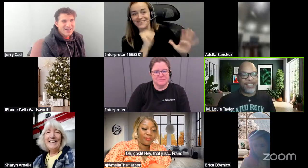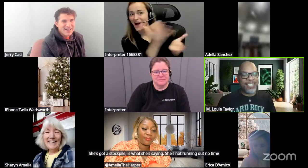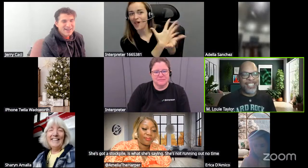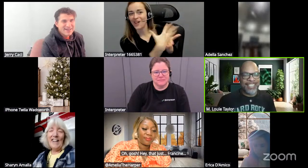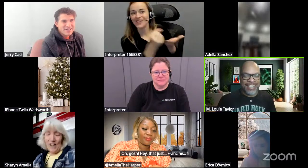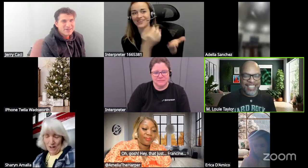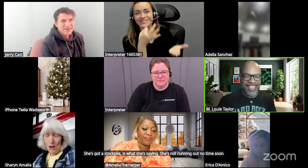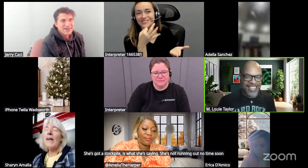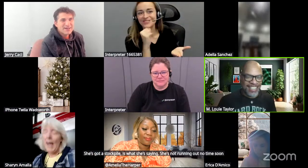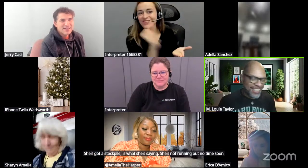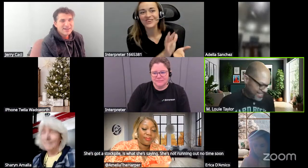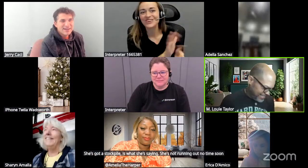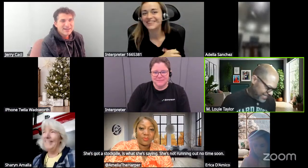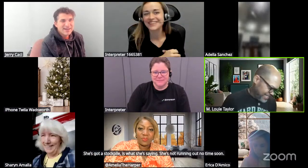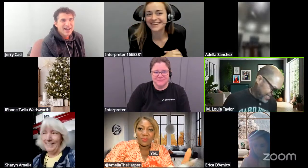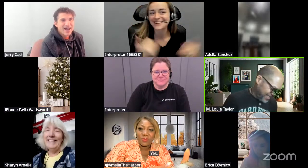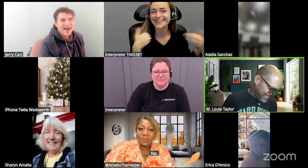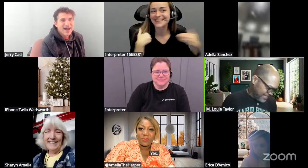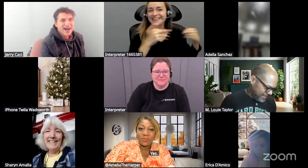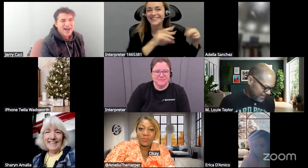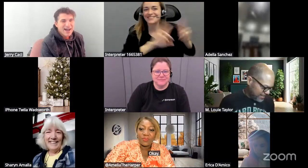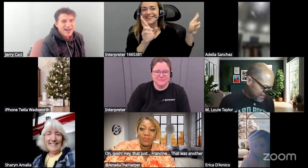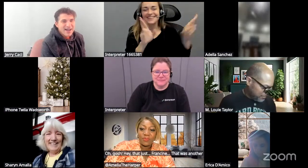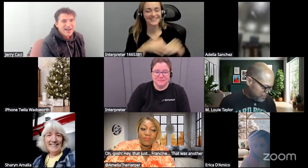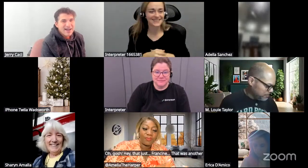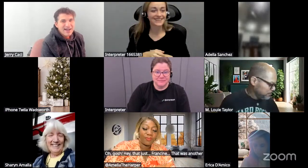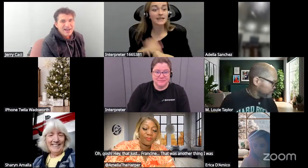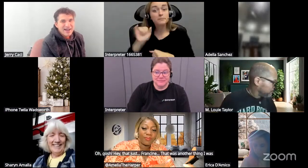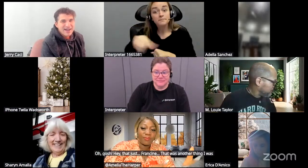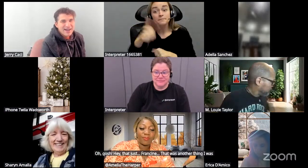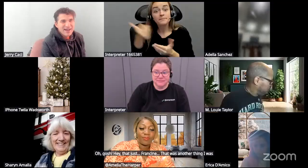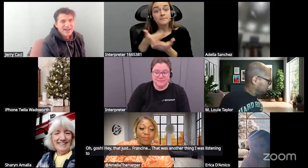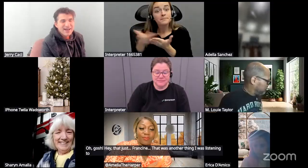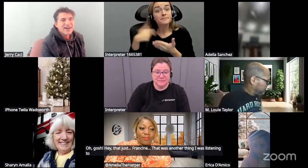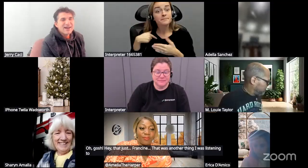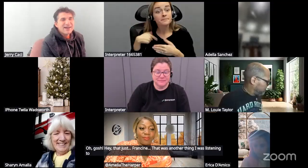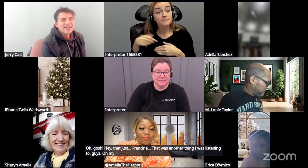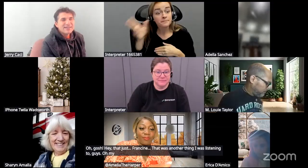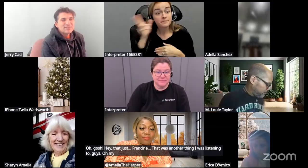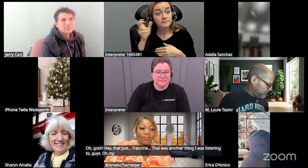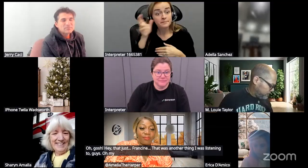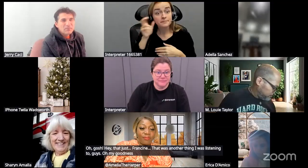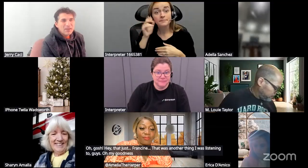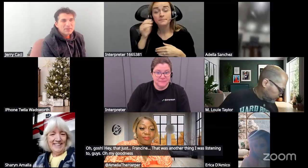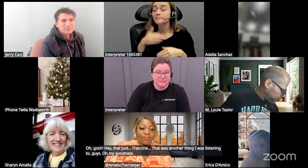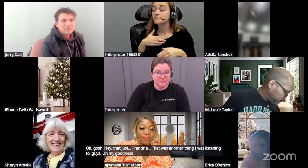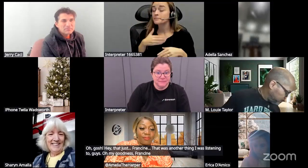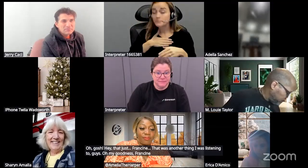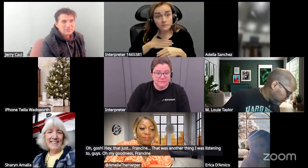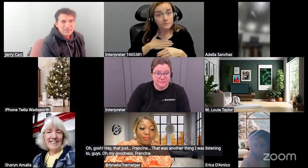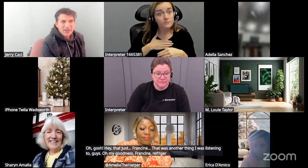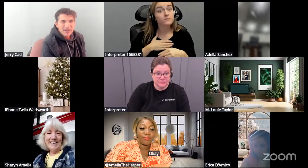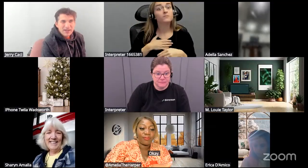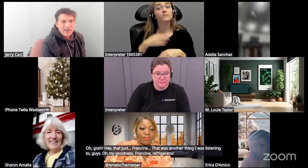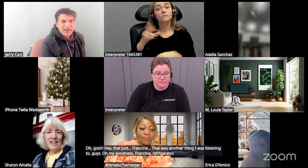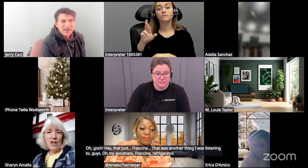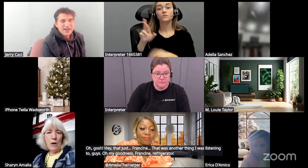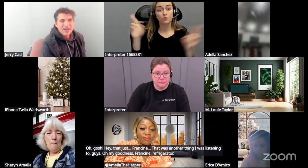soon. Okay. That was another thing I was listening to, guys. Oh my goodness, Francine. Refrigerator.